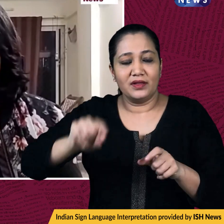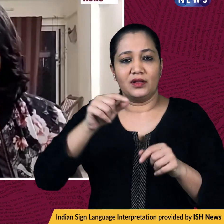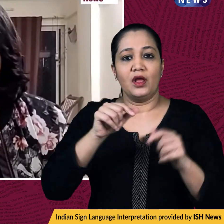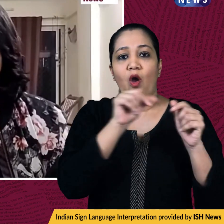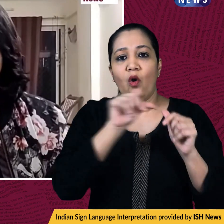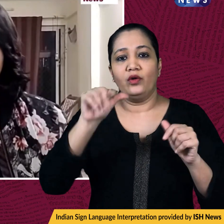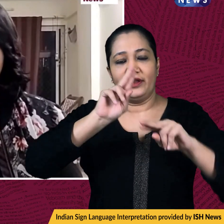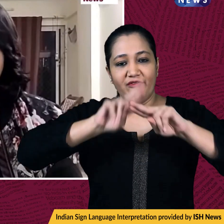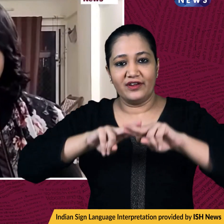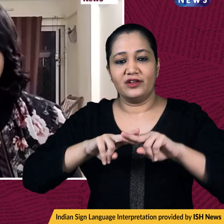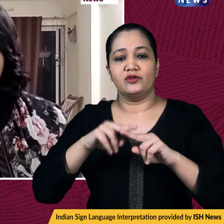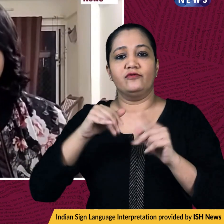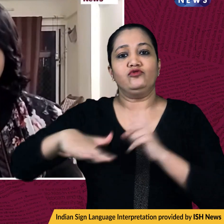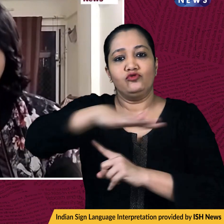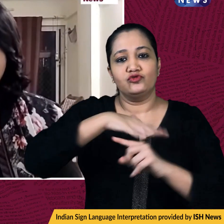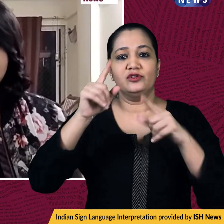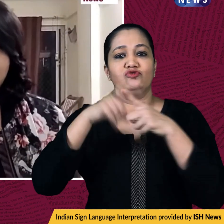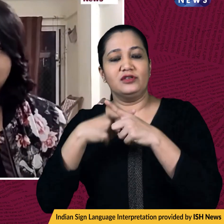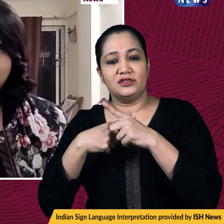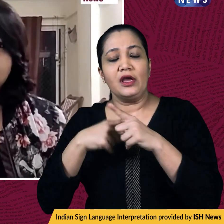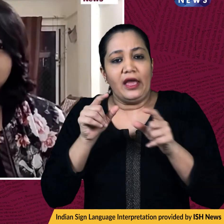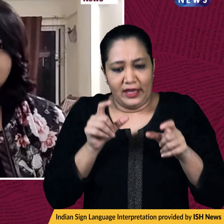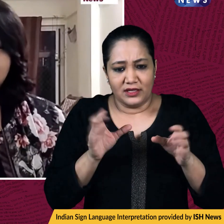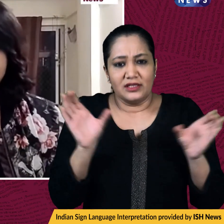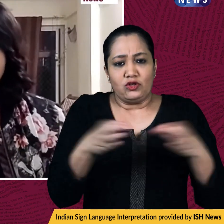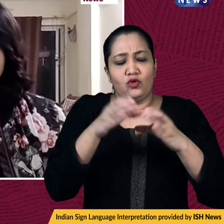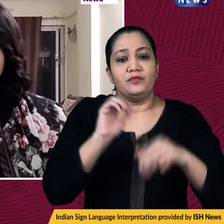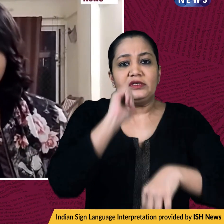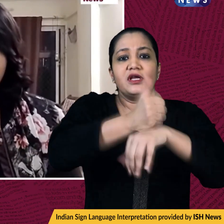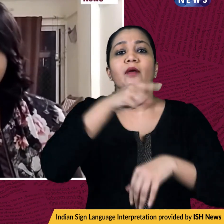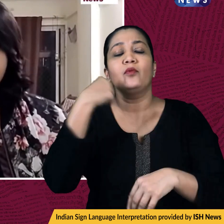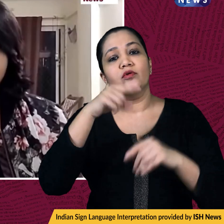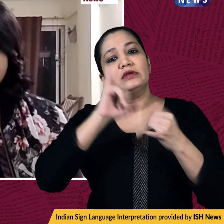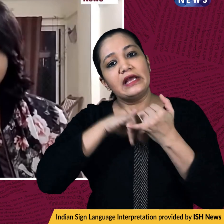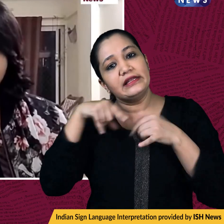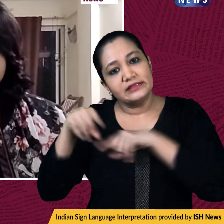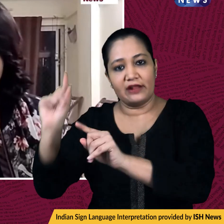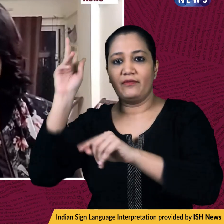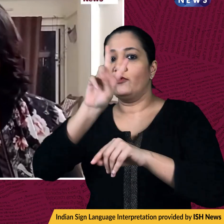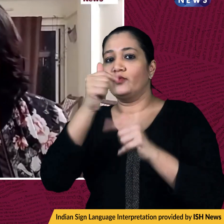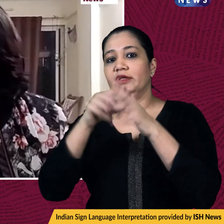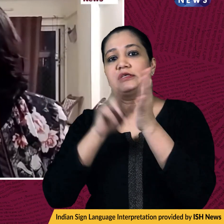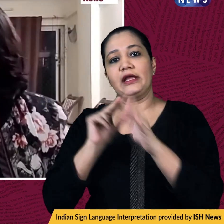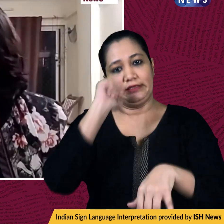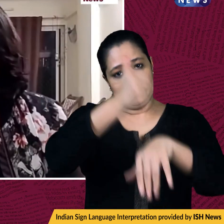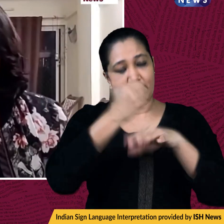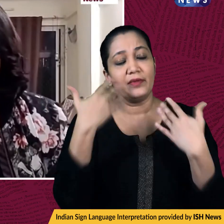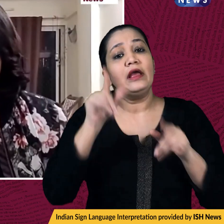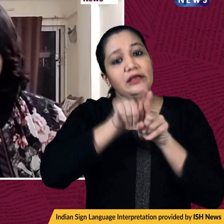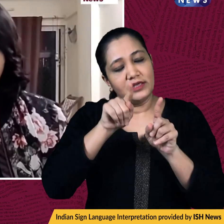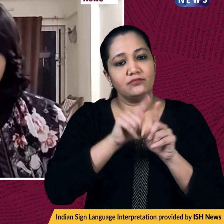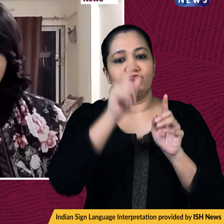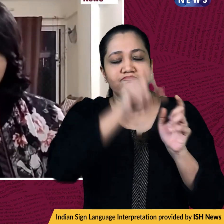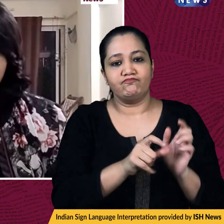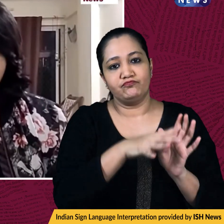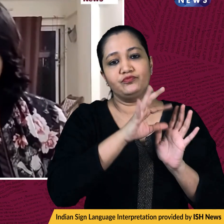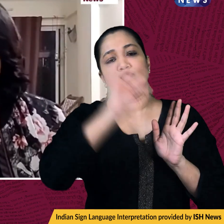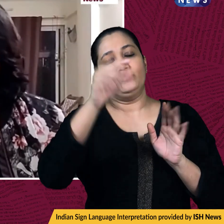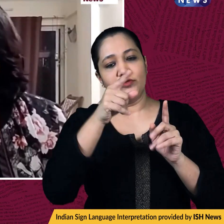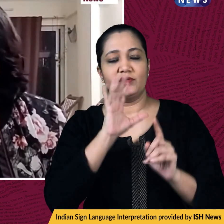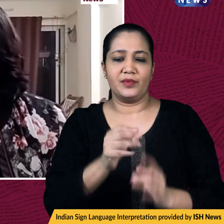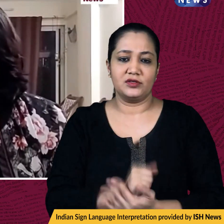in the Dhanbad district of Jharkhand after they were trapped in an open cast coal mine, part of which caved in. The incident occurred